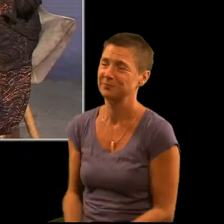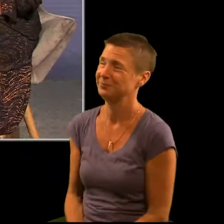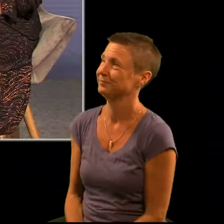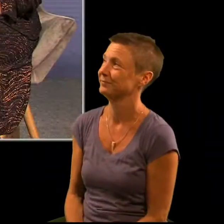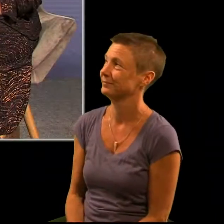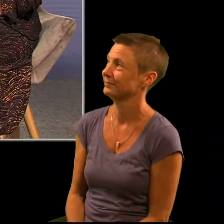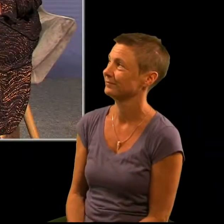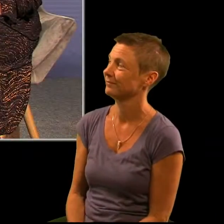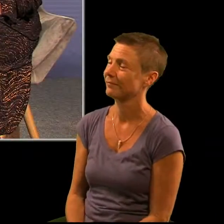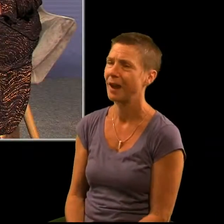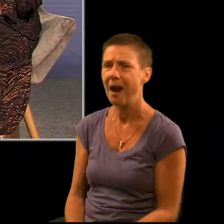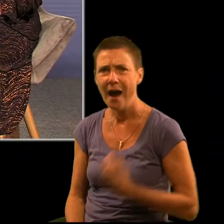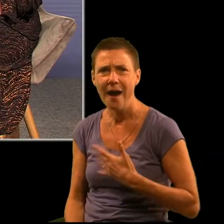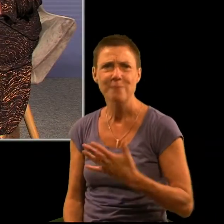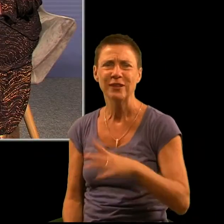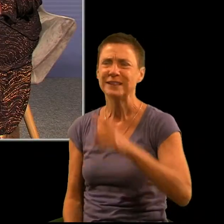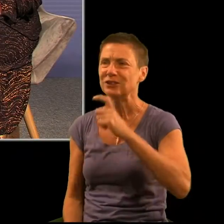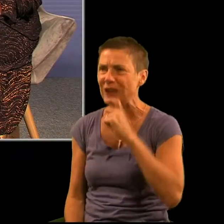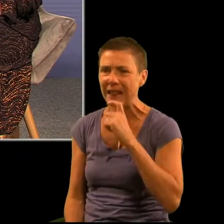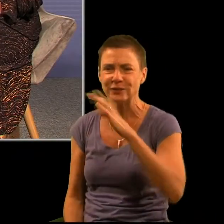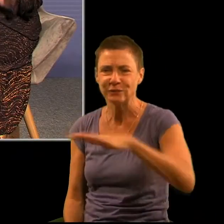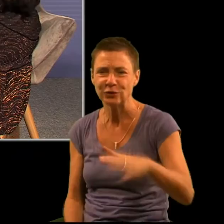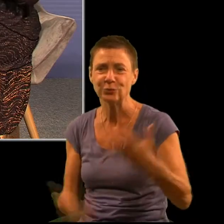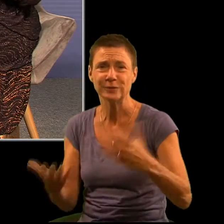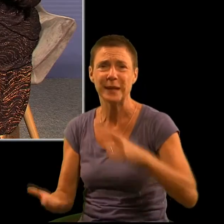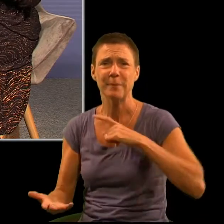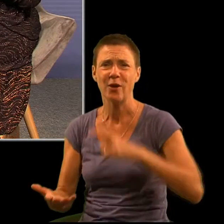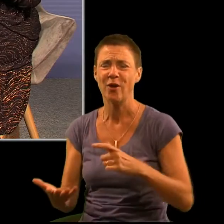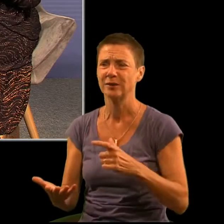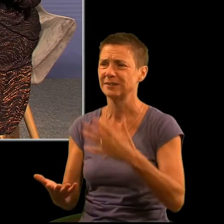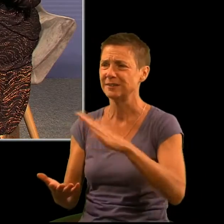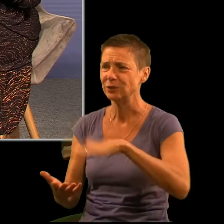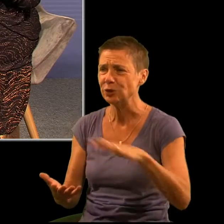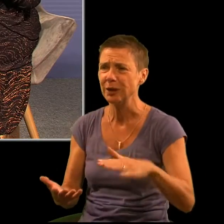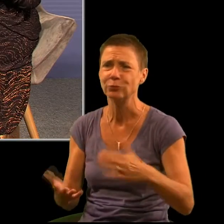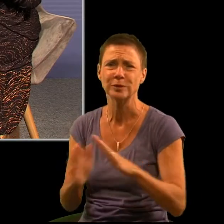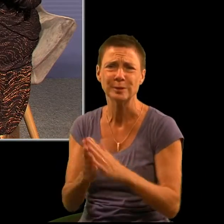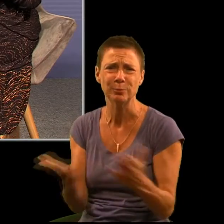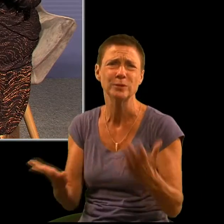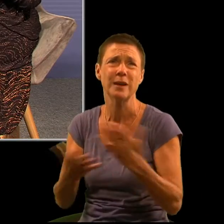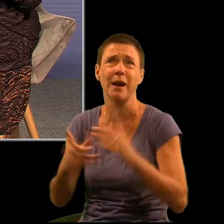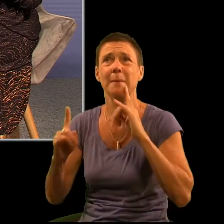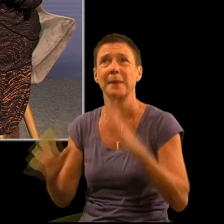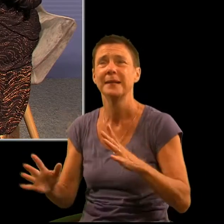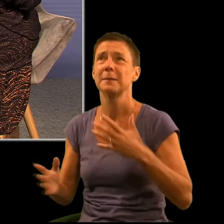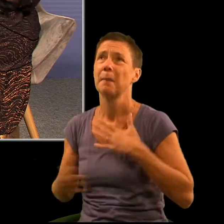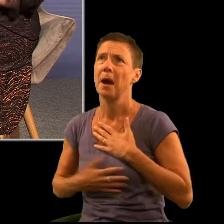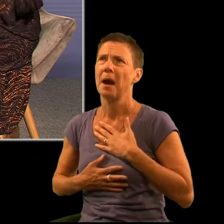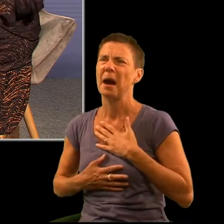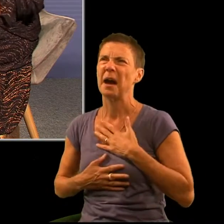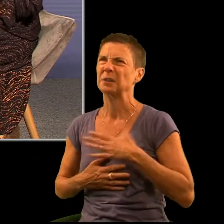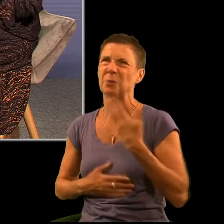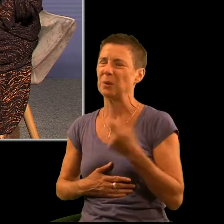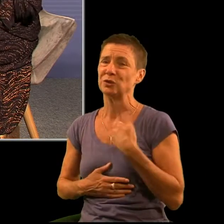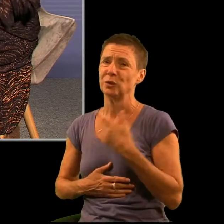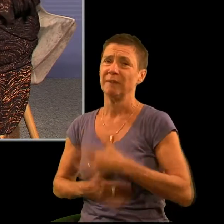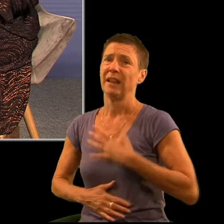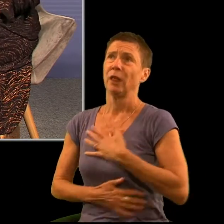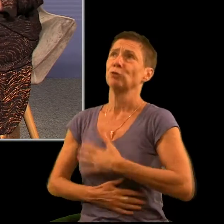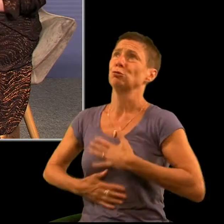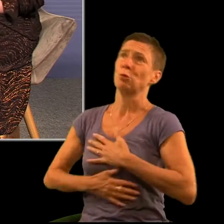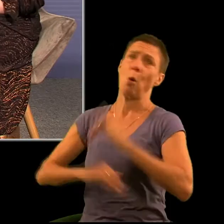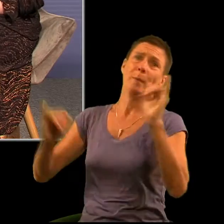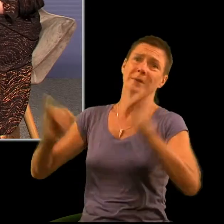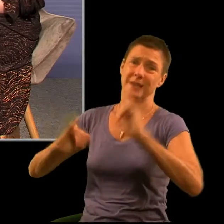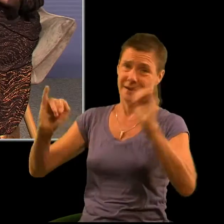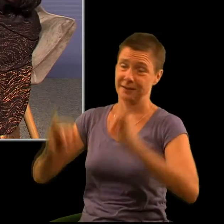I'm jealous of children today because children's books are so amazing, but I'm not jealous of being traumatized, so maybe that's just as well. But Cressida, could I ask